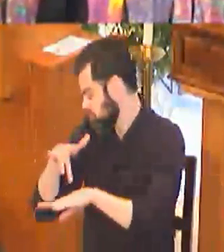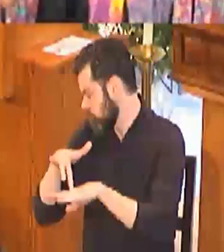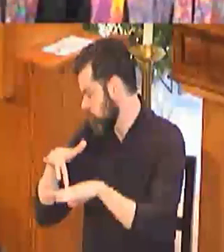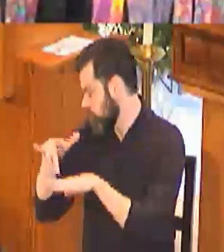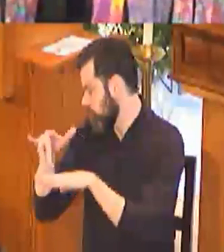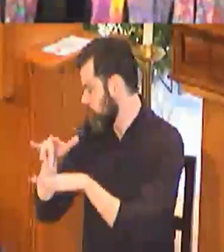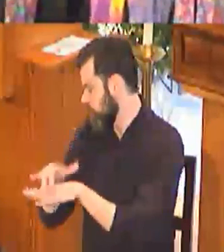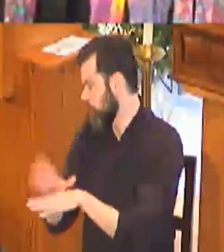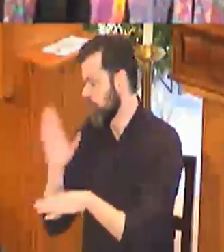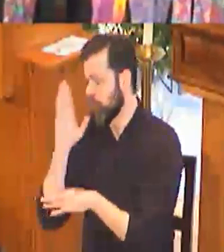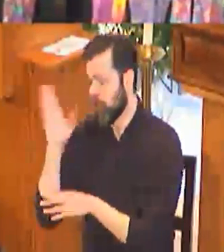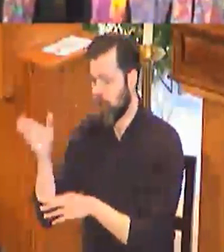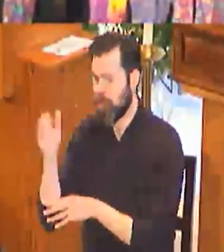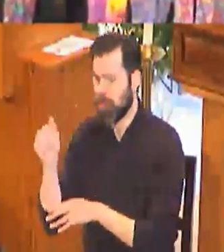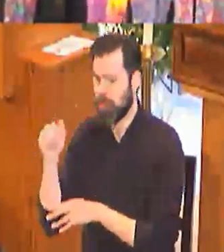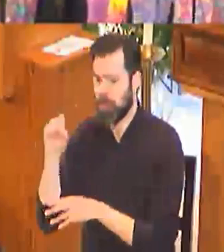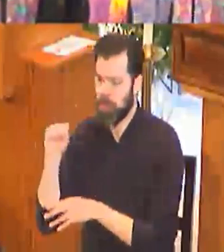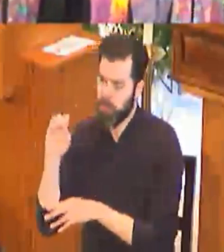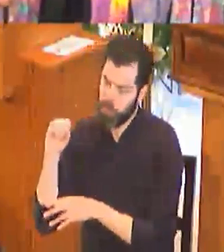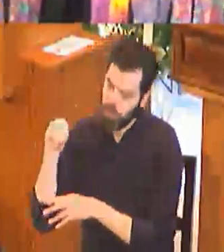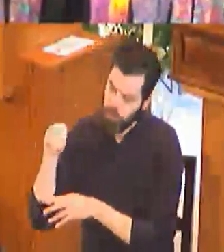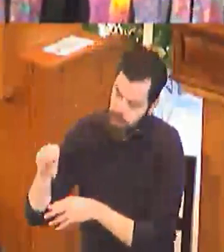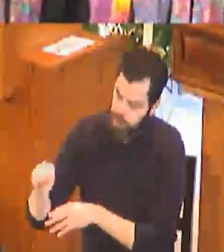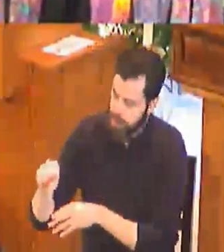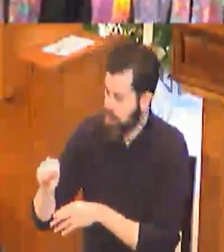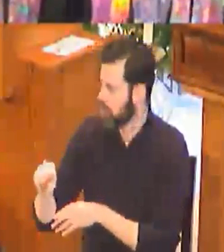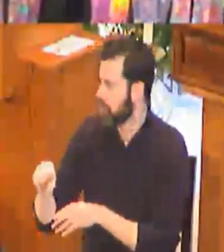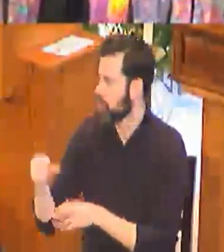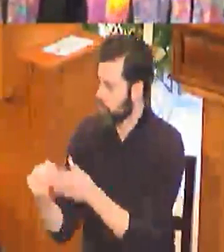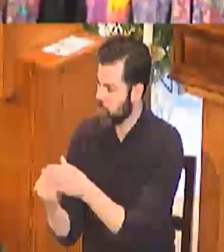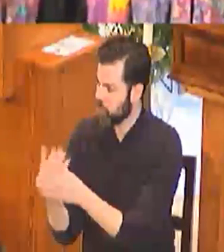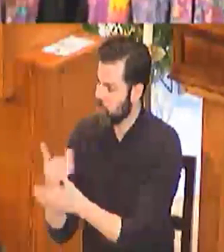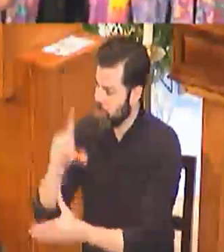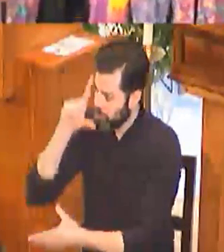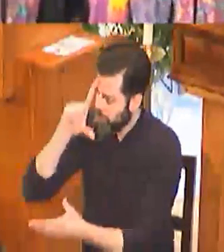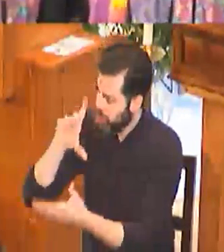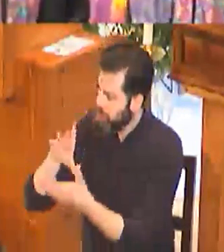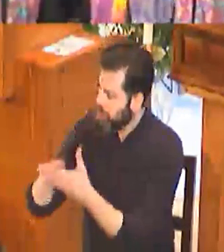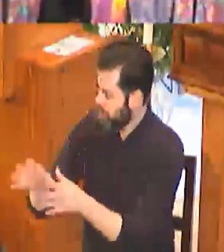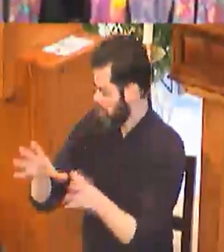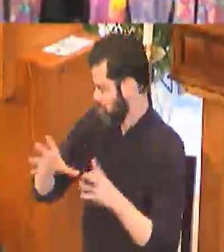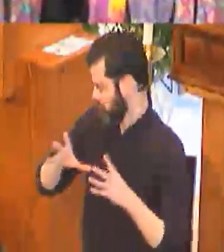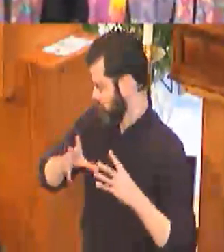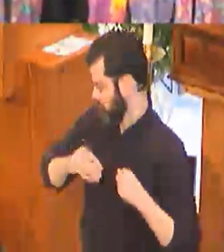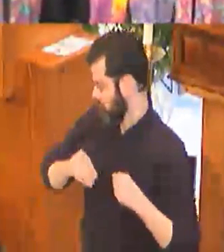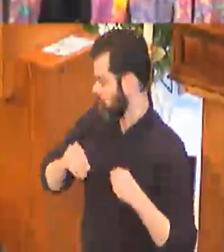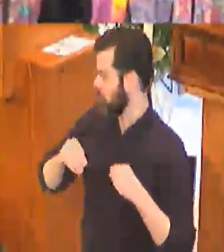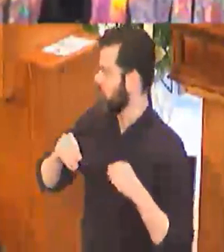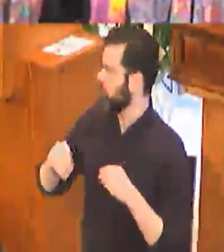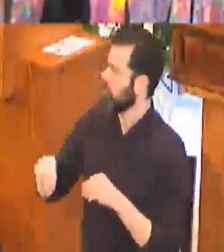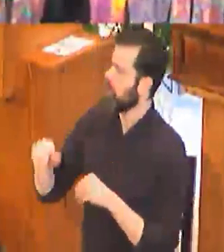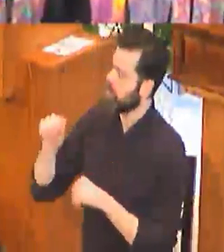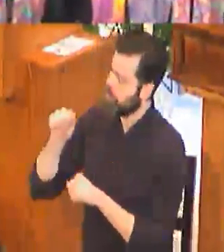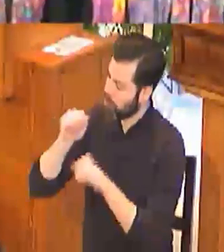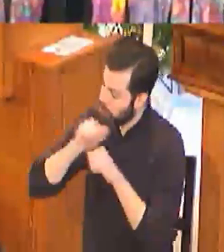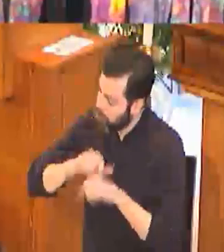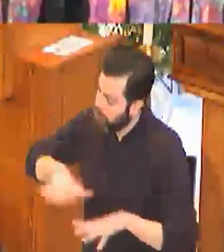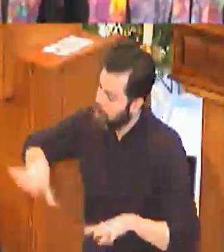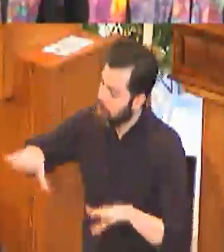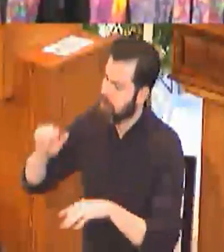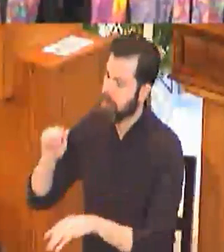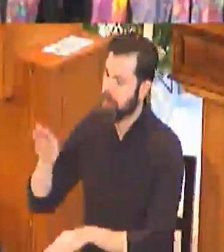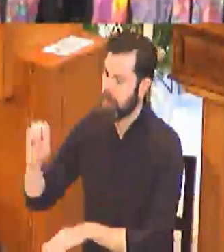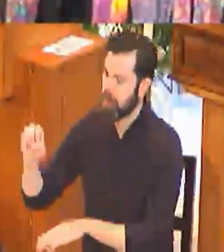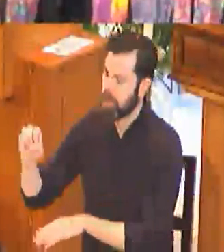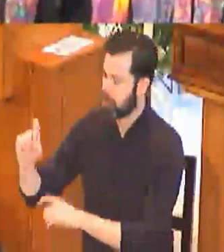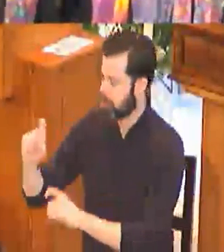are the seed. You are by faith. By faith, the blessing of Abraham. Blessing of Abraham. The